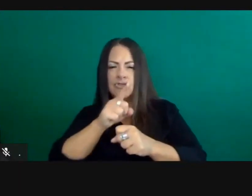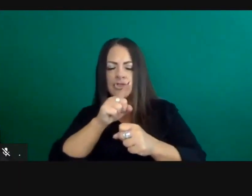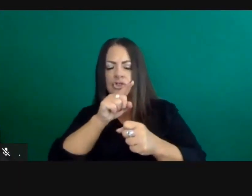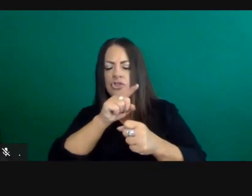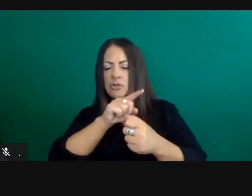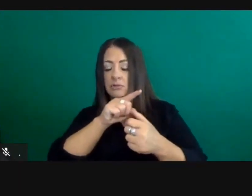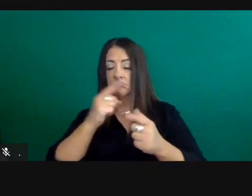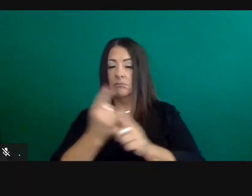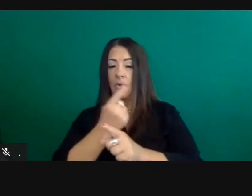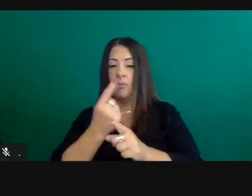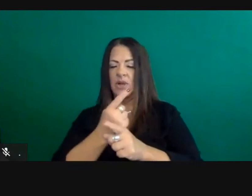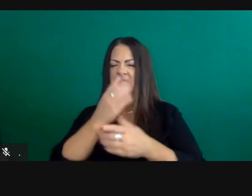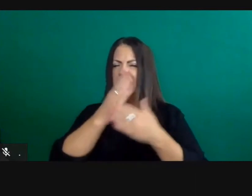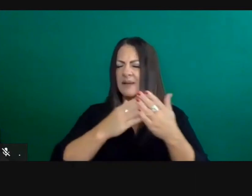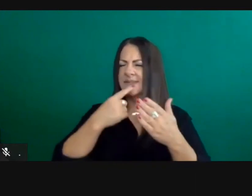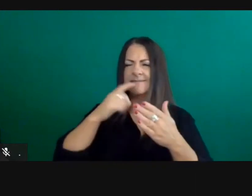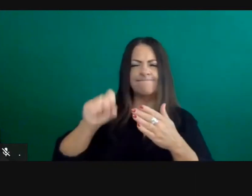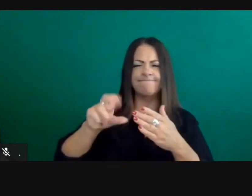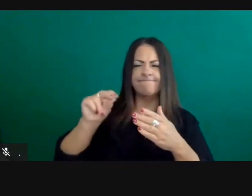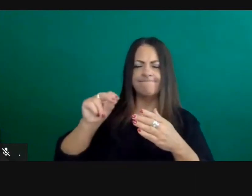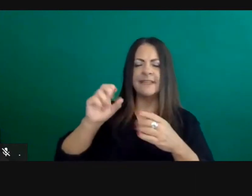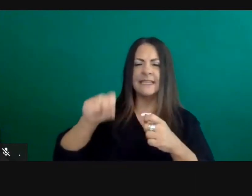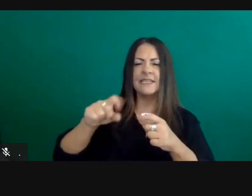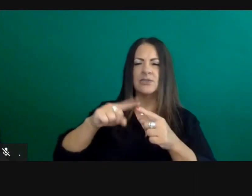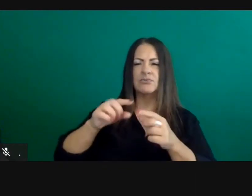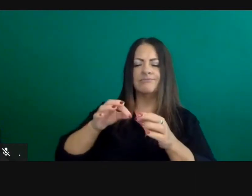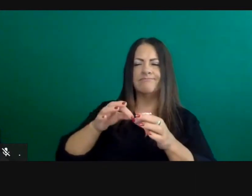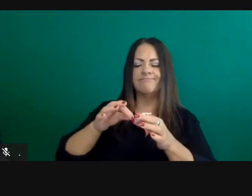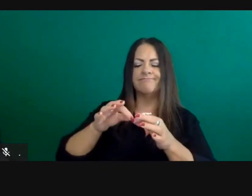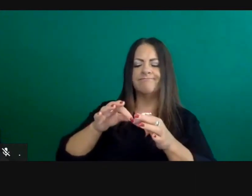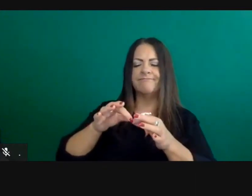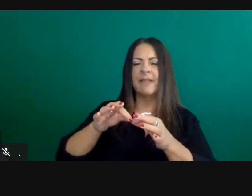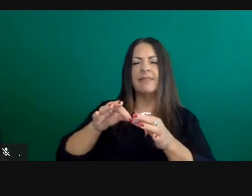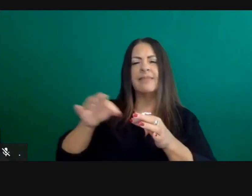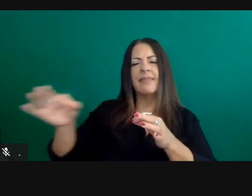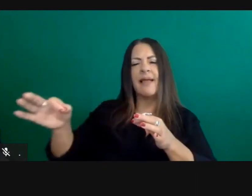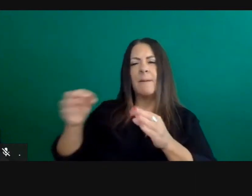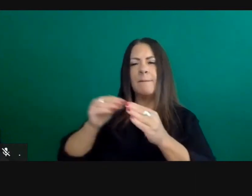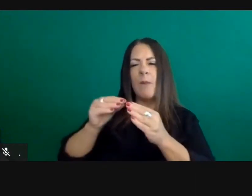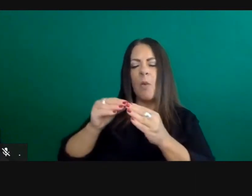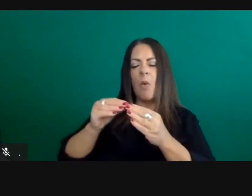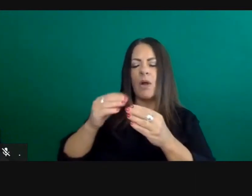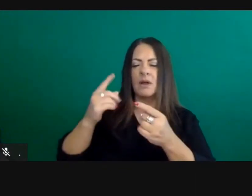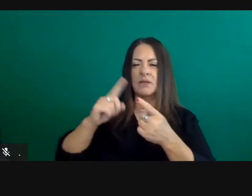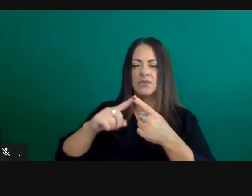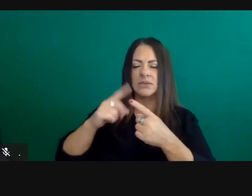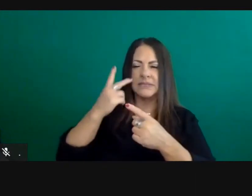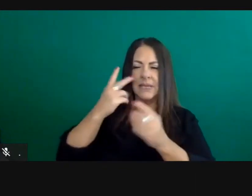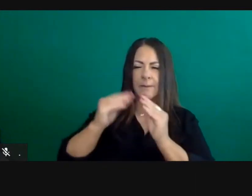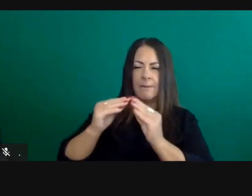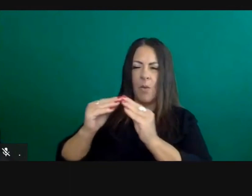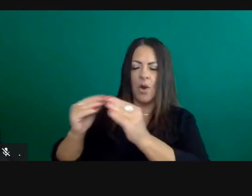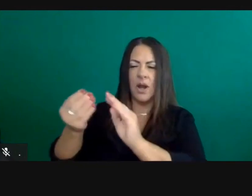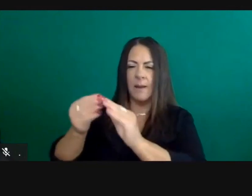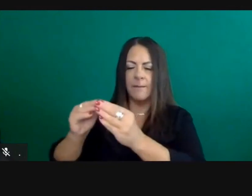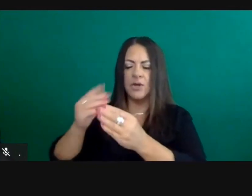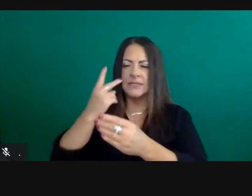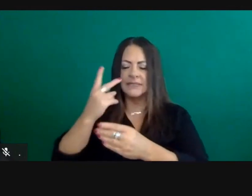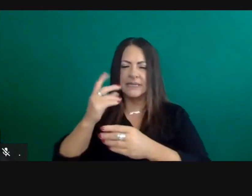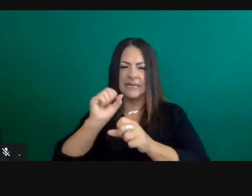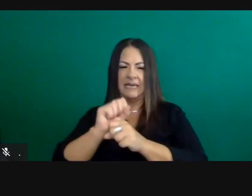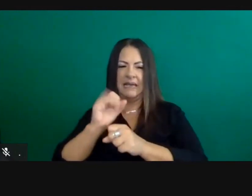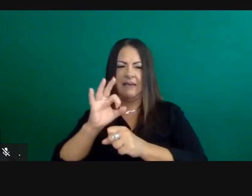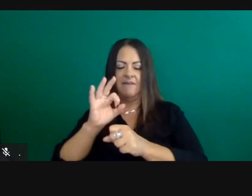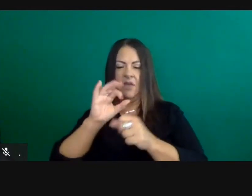that say a longer lag is more appropriate. In our looking at certain counties, we see that this approach allows us to